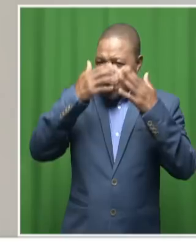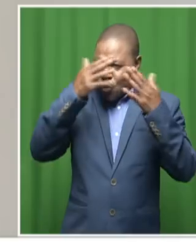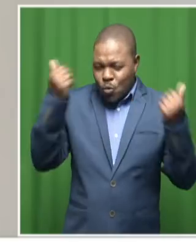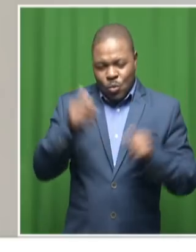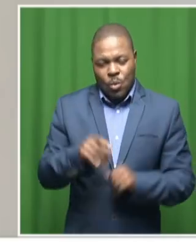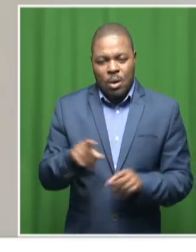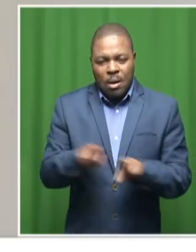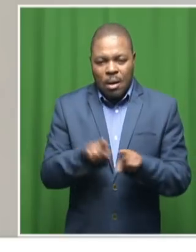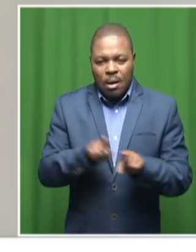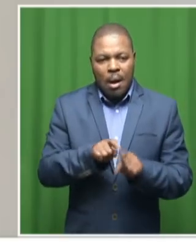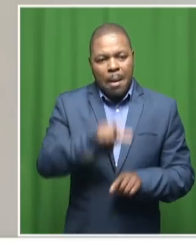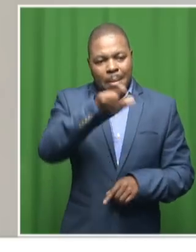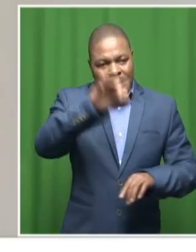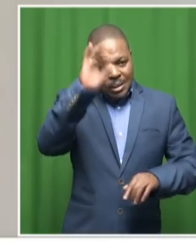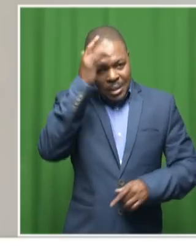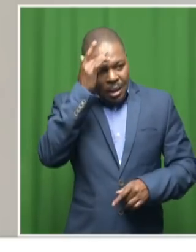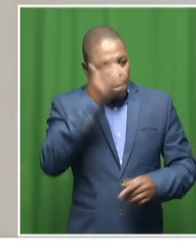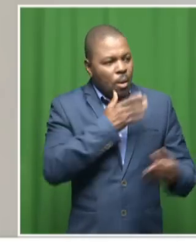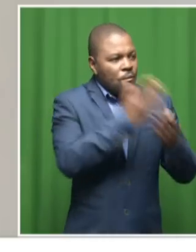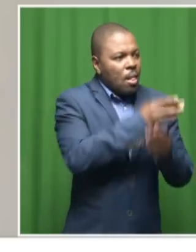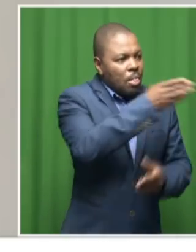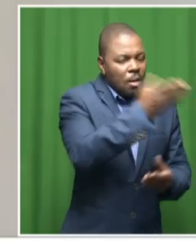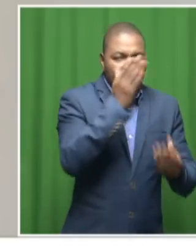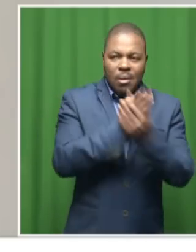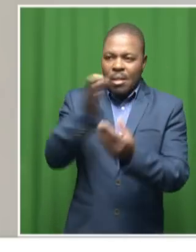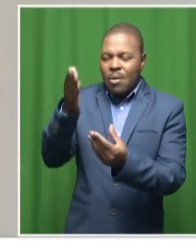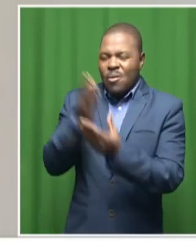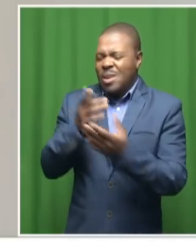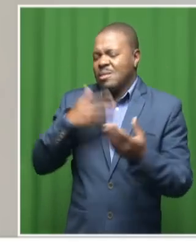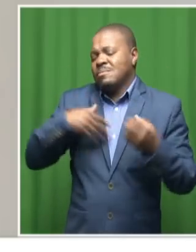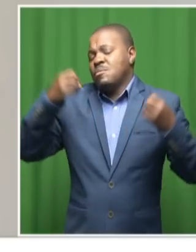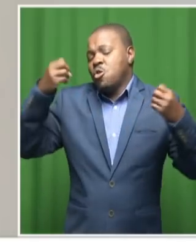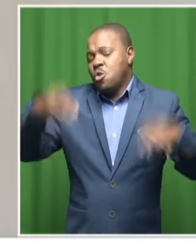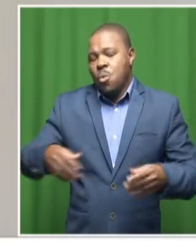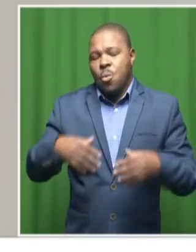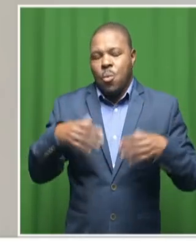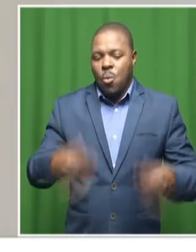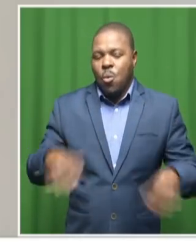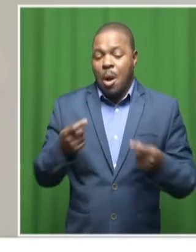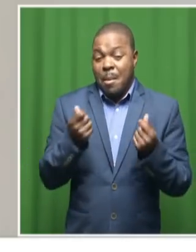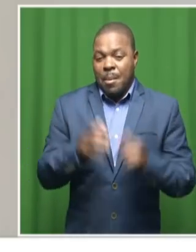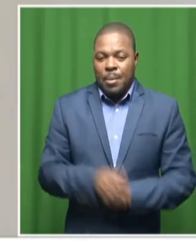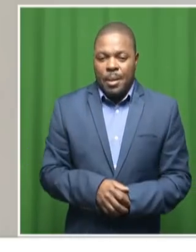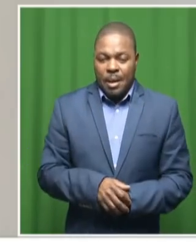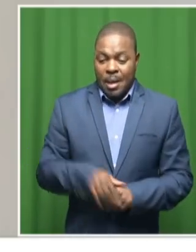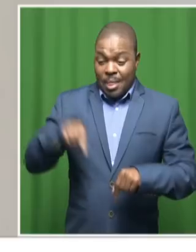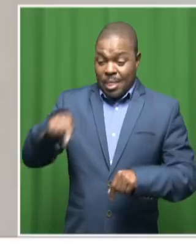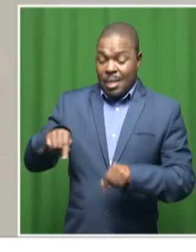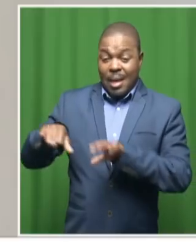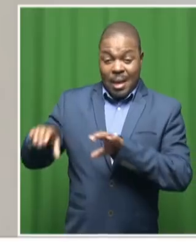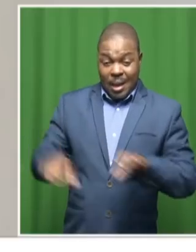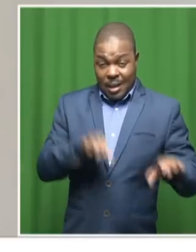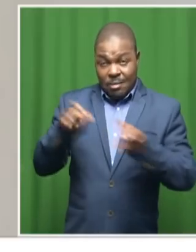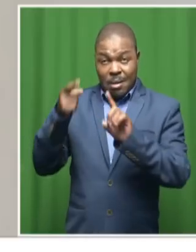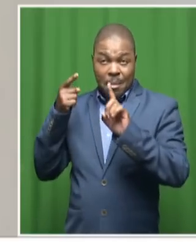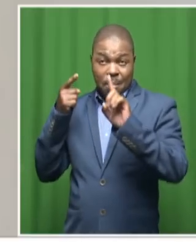to patients and what it's costing us, we are wasting a huge amount of money. So the point of the exercise is not